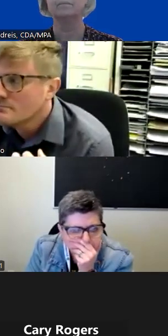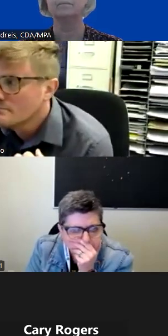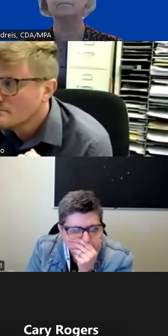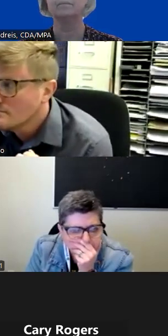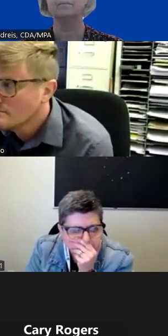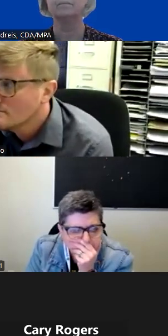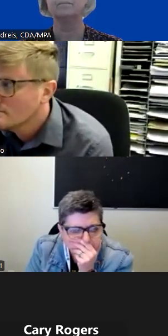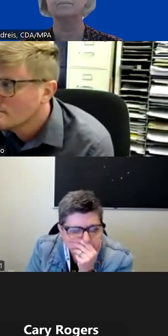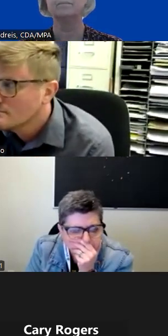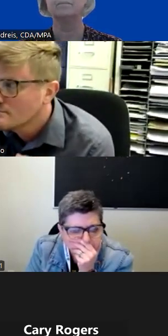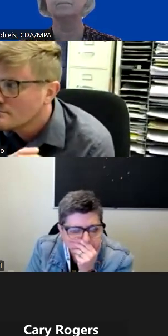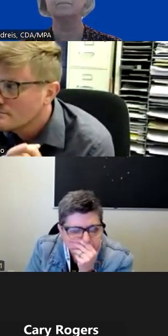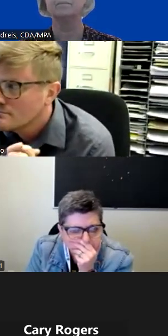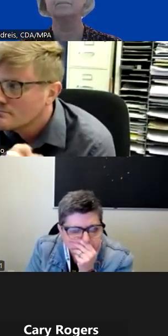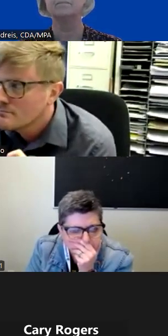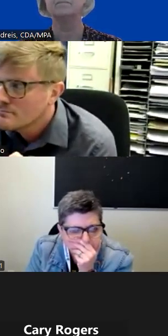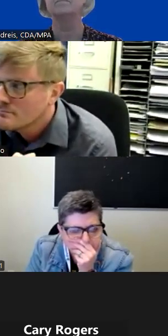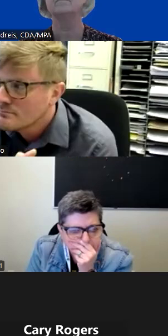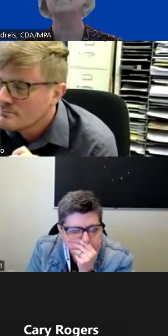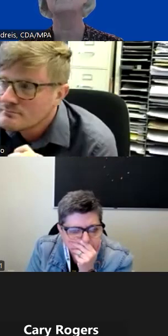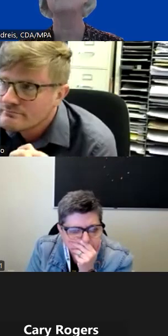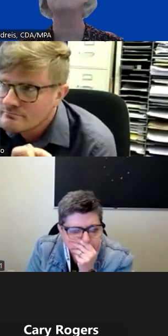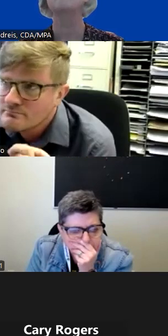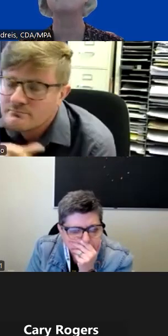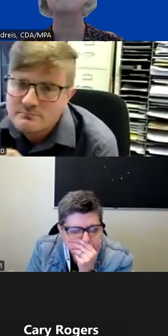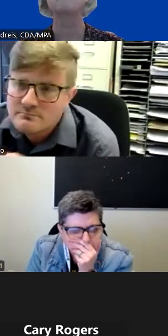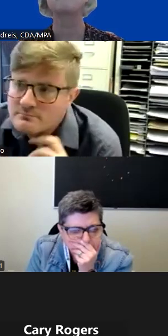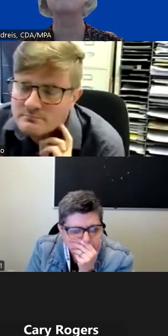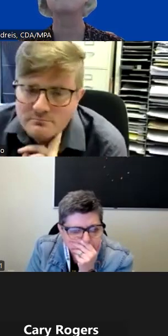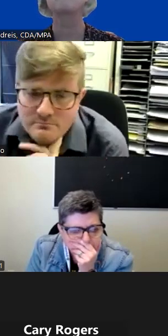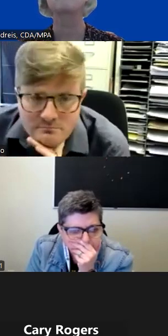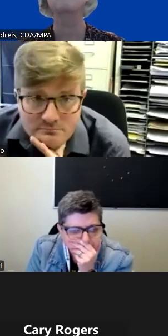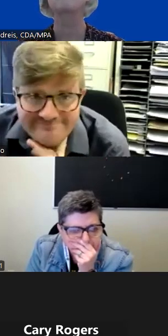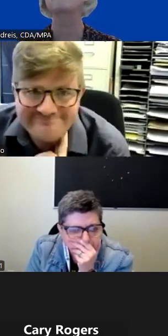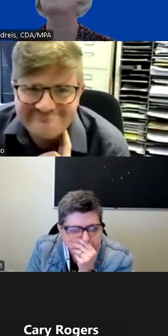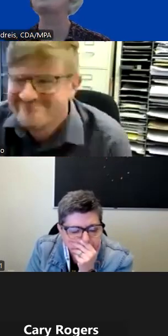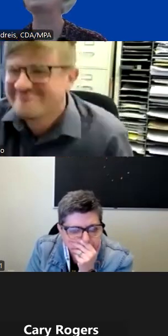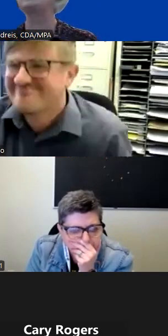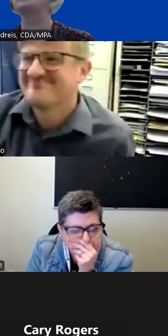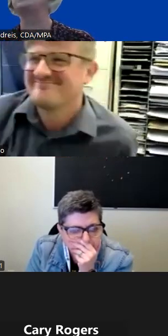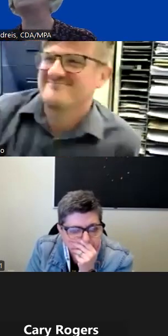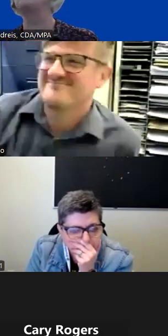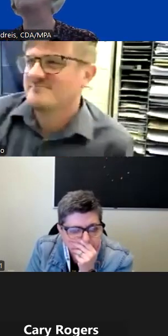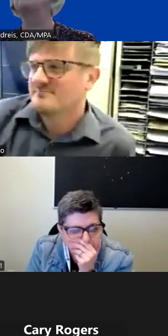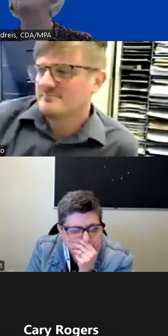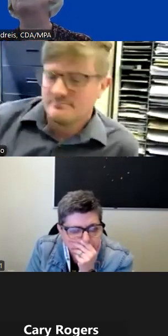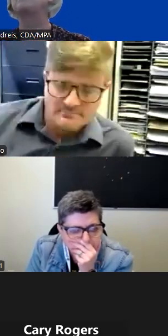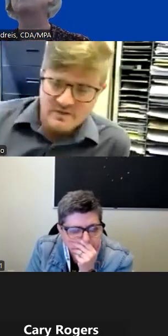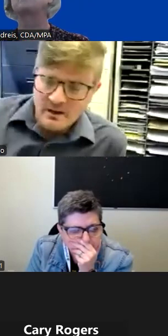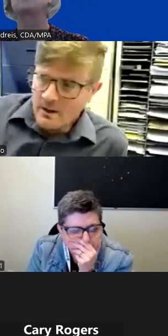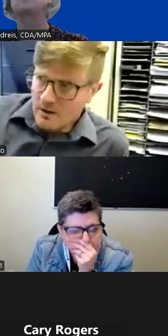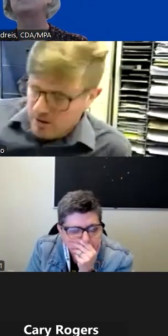Anyone else? I think it's time for public comment, Carol. Great. All Thank good you.